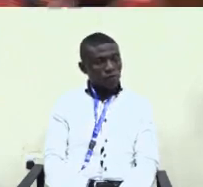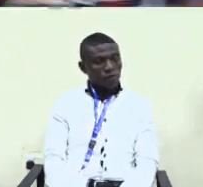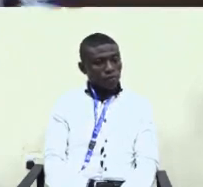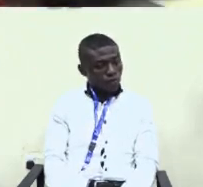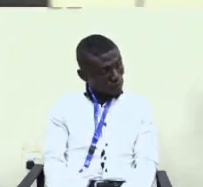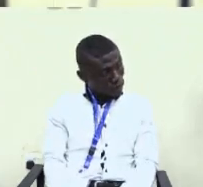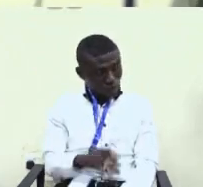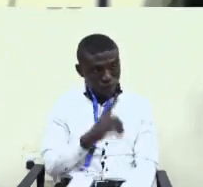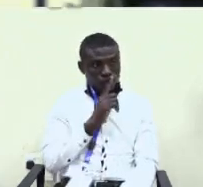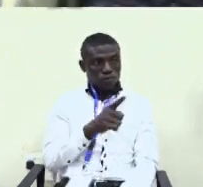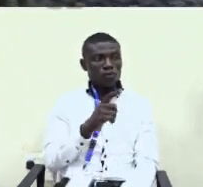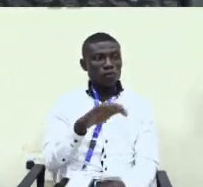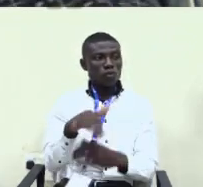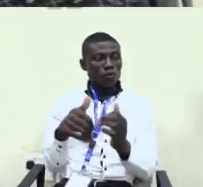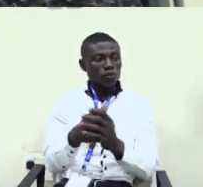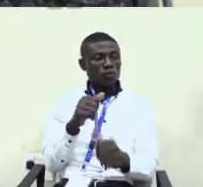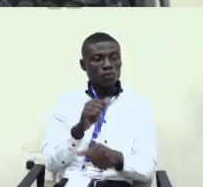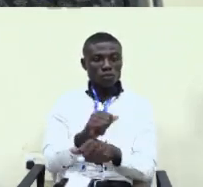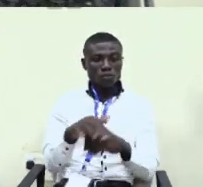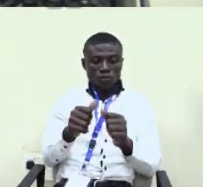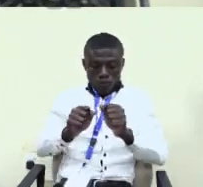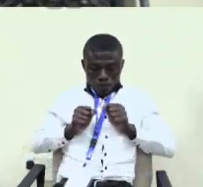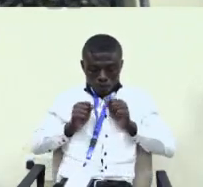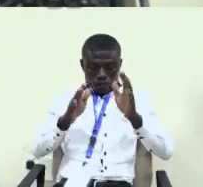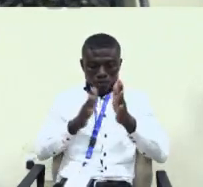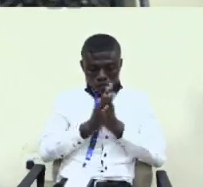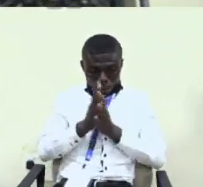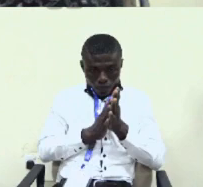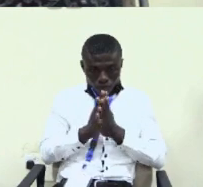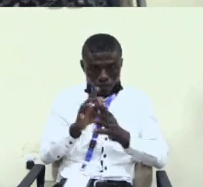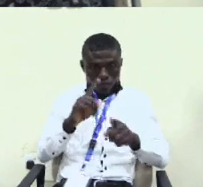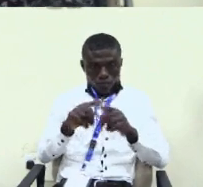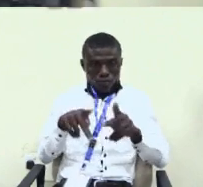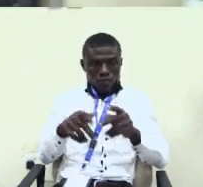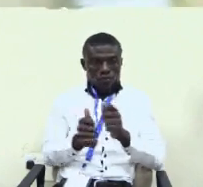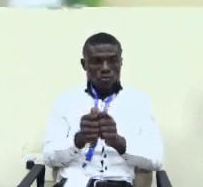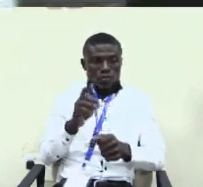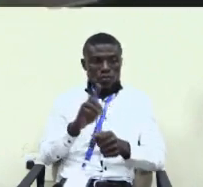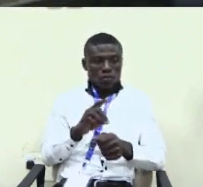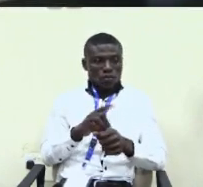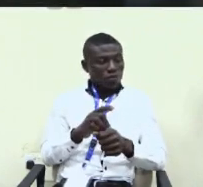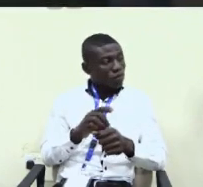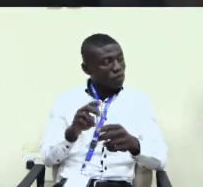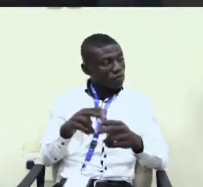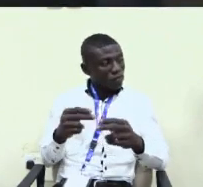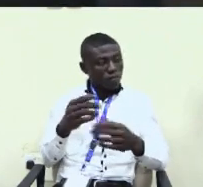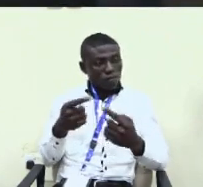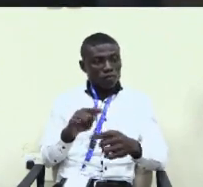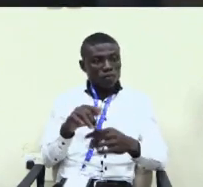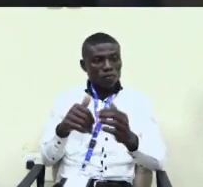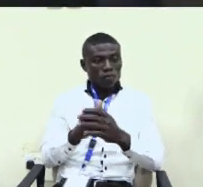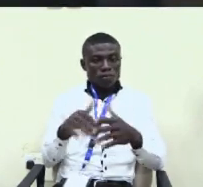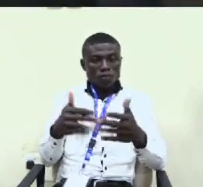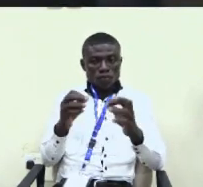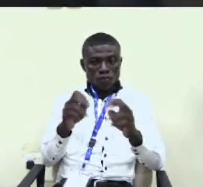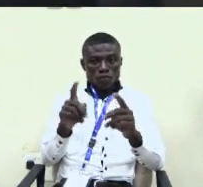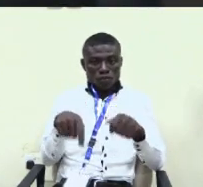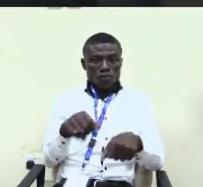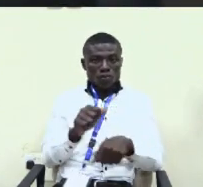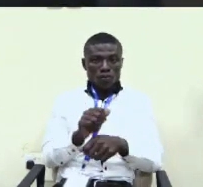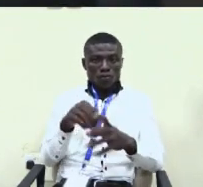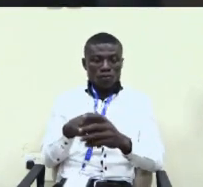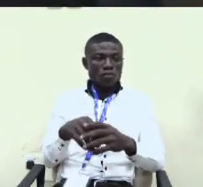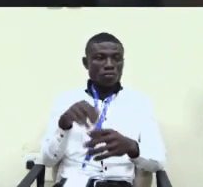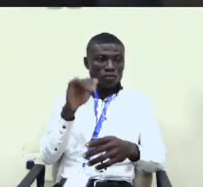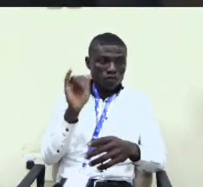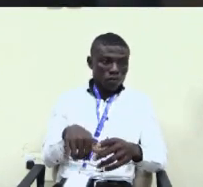Yes, indeed. Commitment and passion by persons with disabilities when they are given the opportunity.